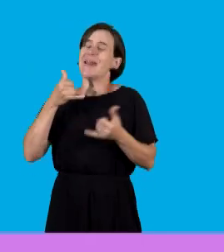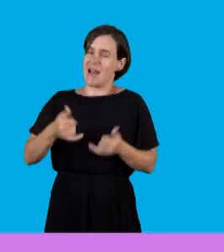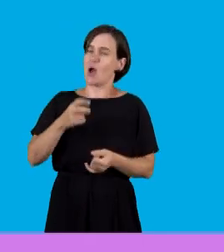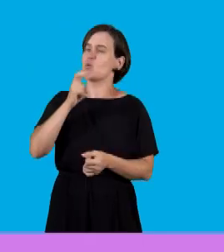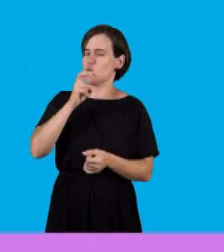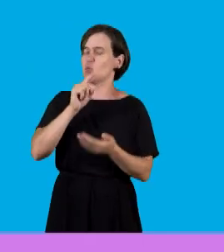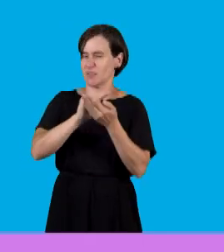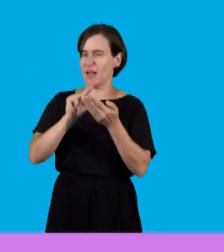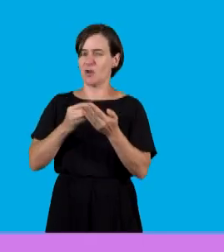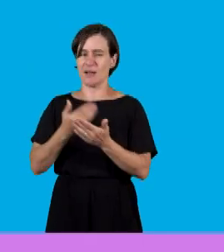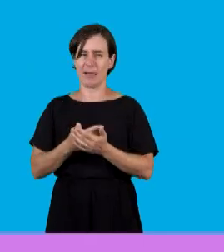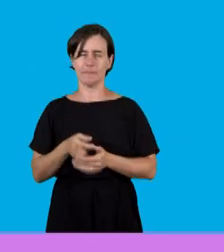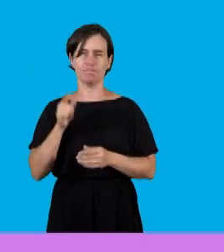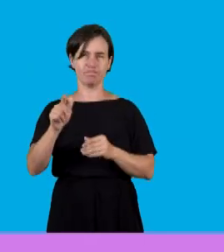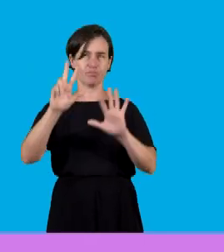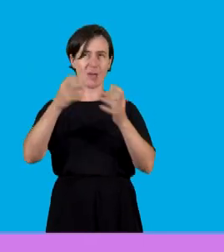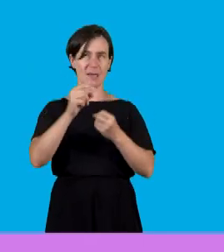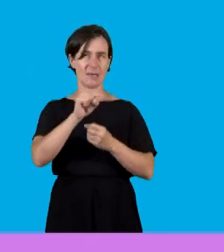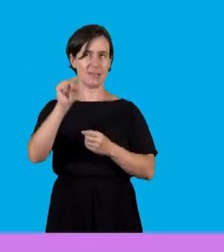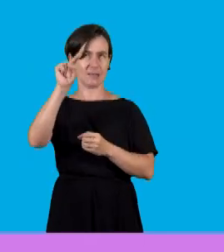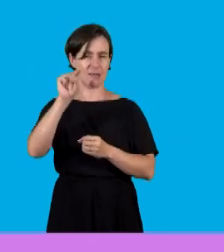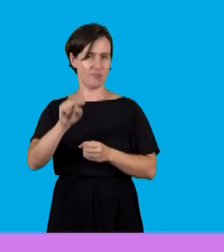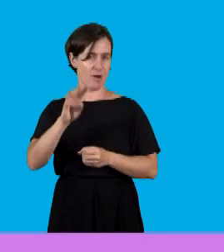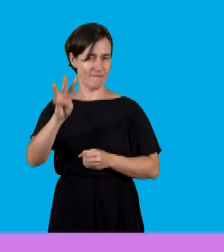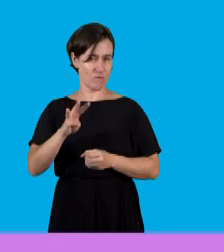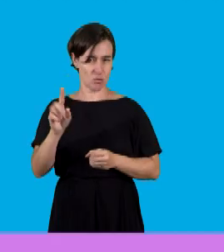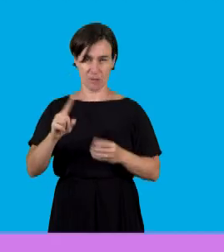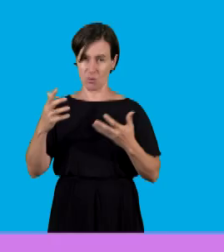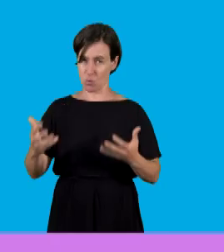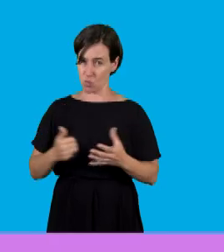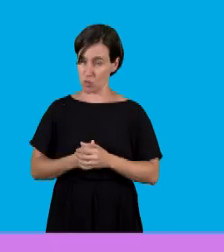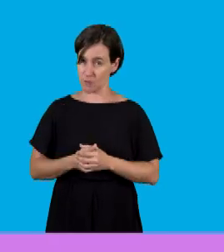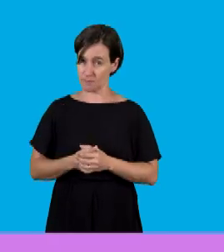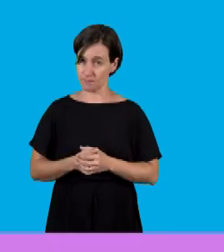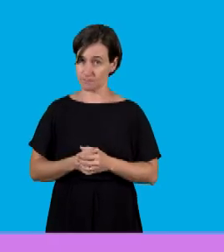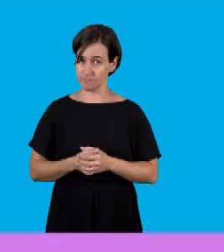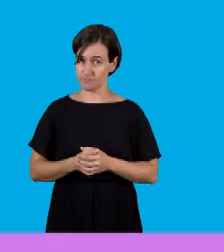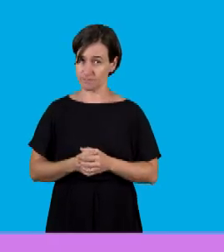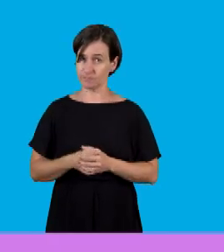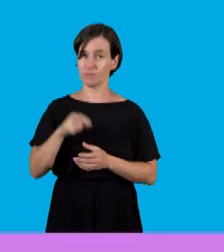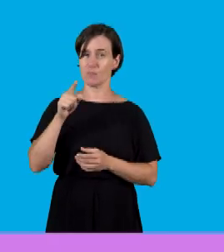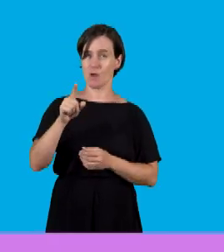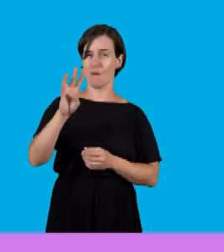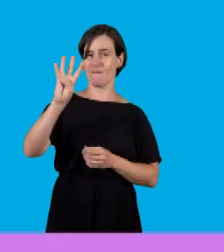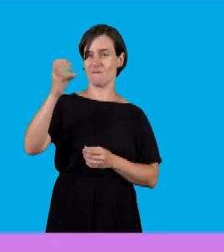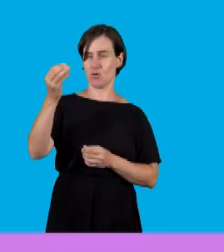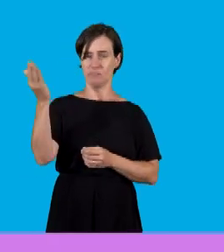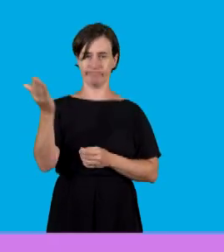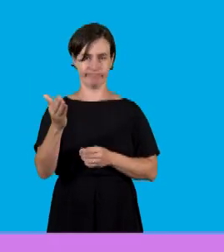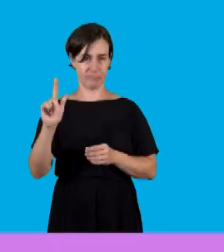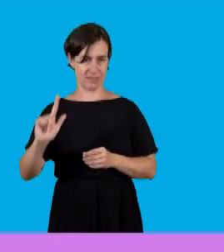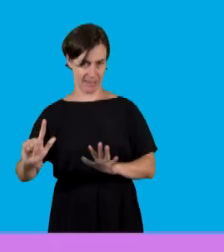need your calculator. Let's punch 80 divided by 14. We get, it's actually